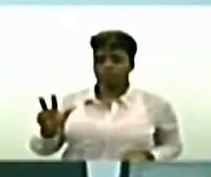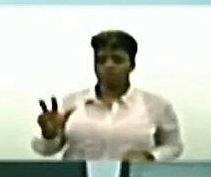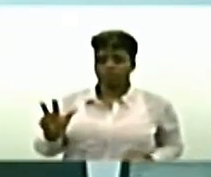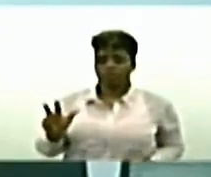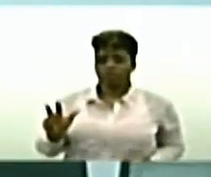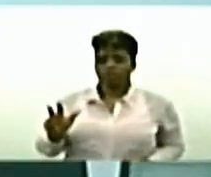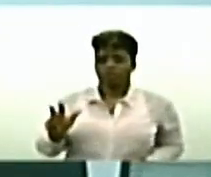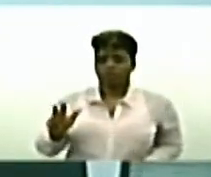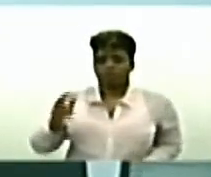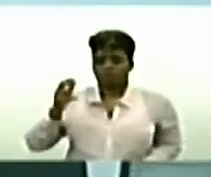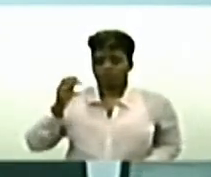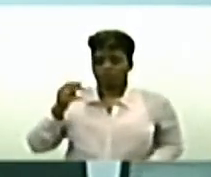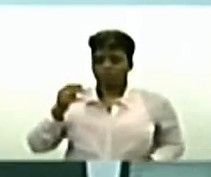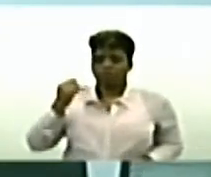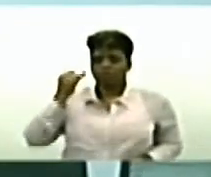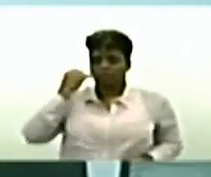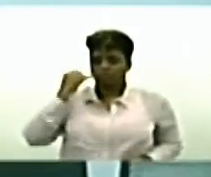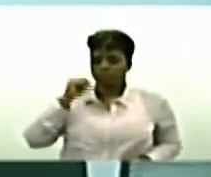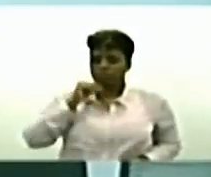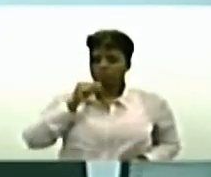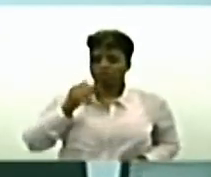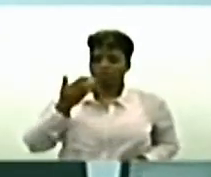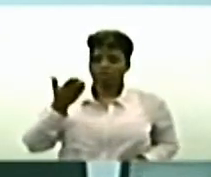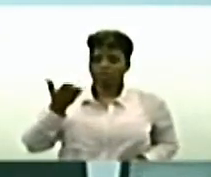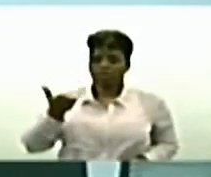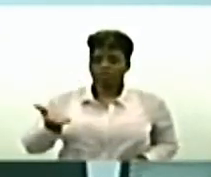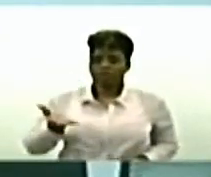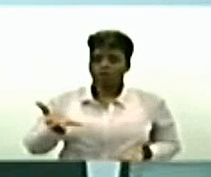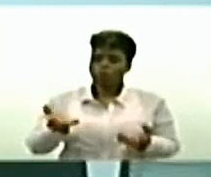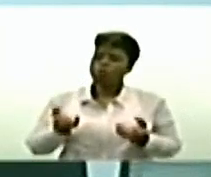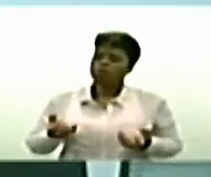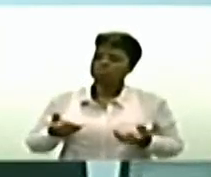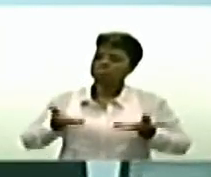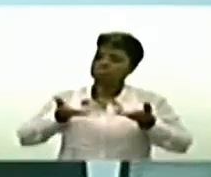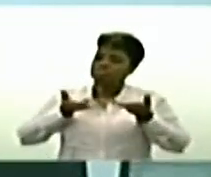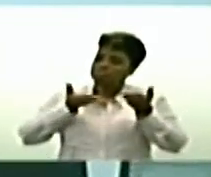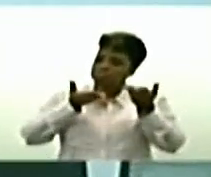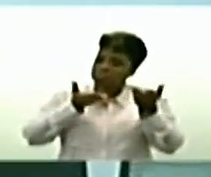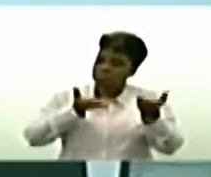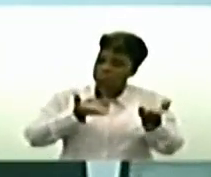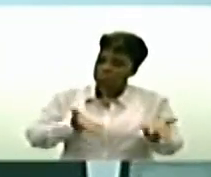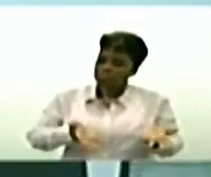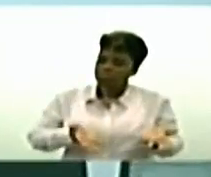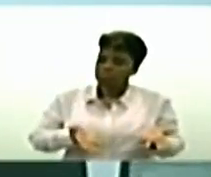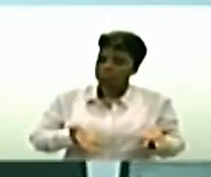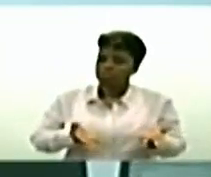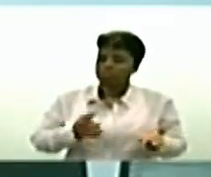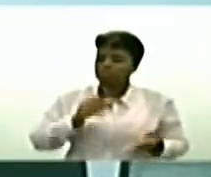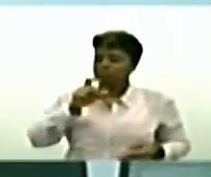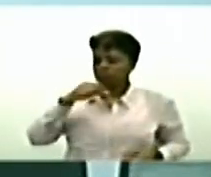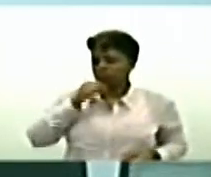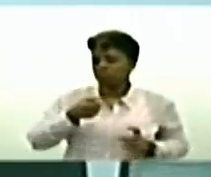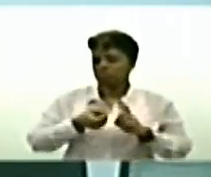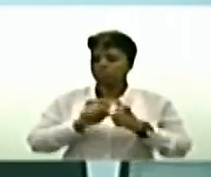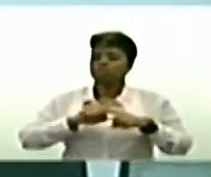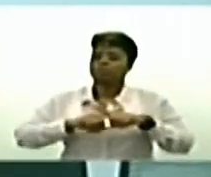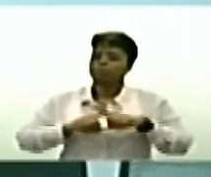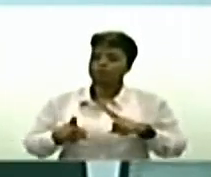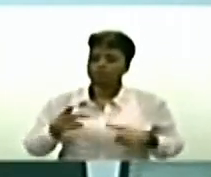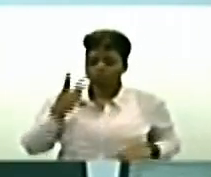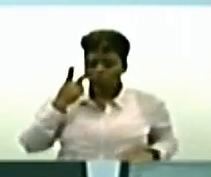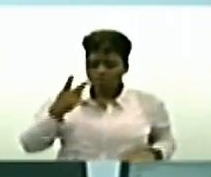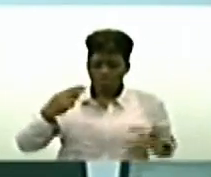Even if it is not there, I want to make a suggestion. It does not have to change, but in looking at the